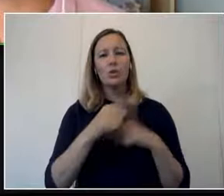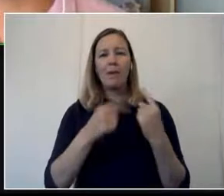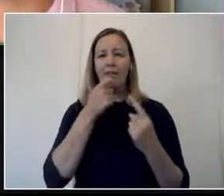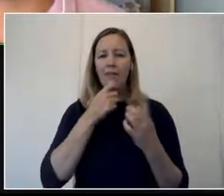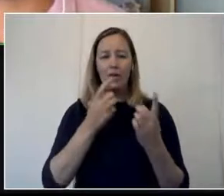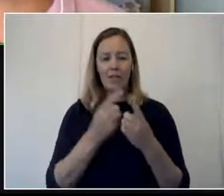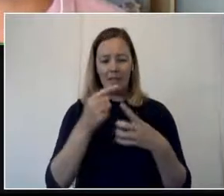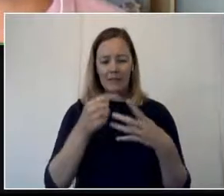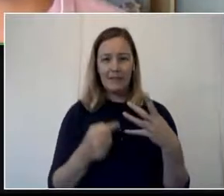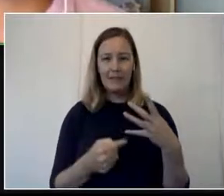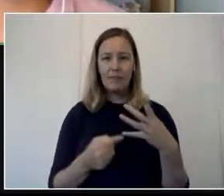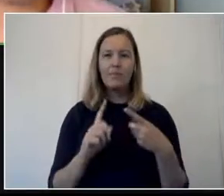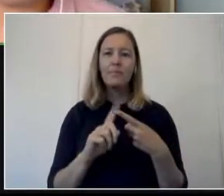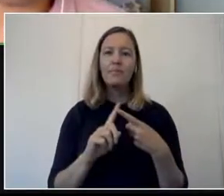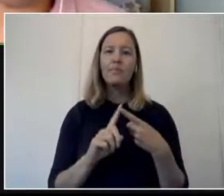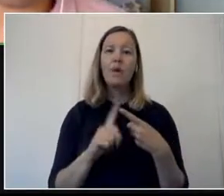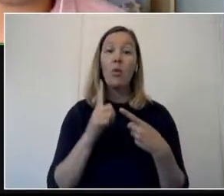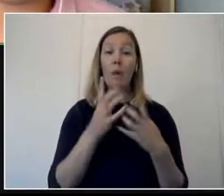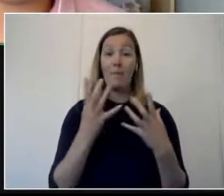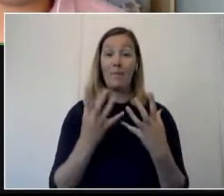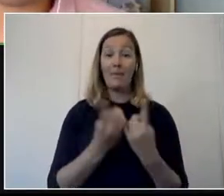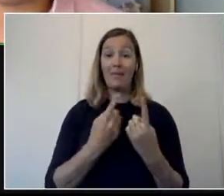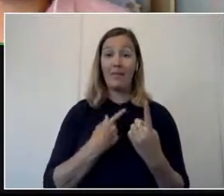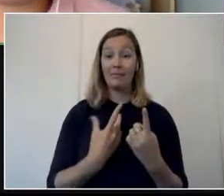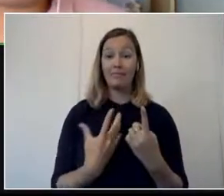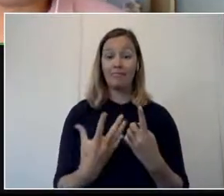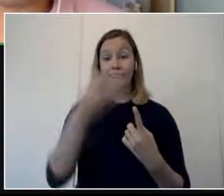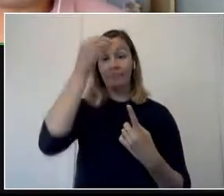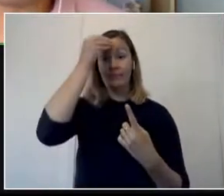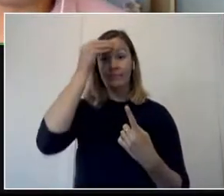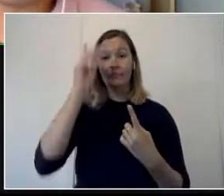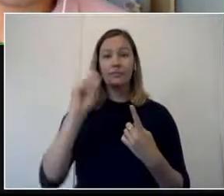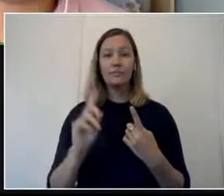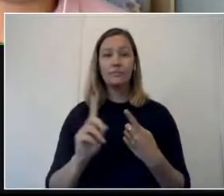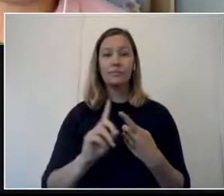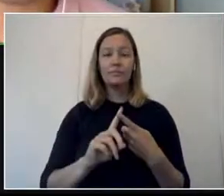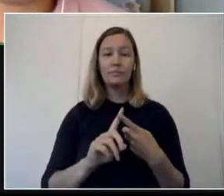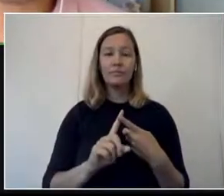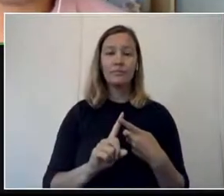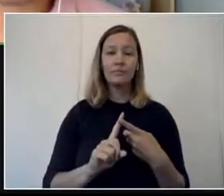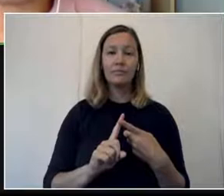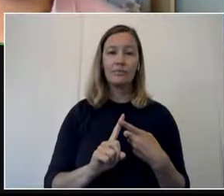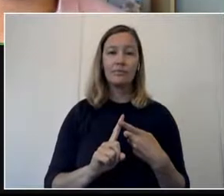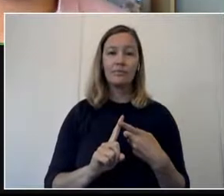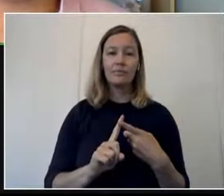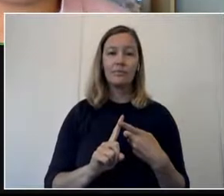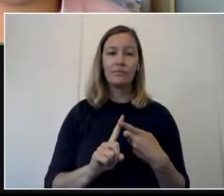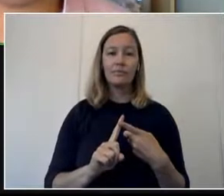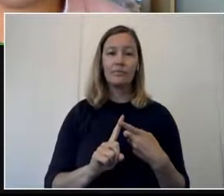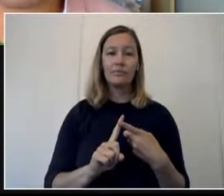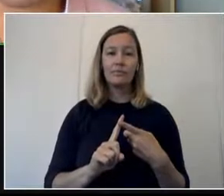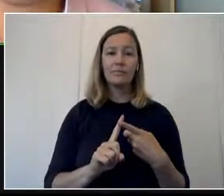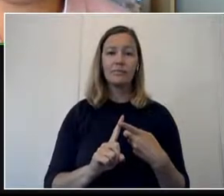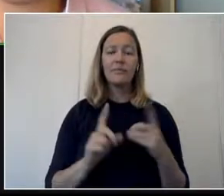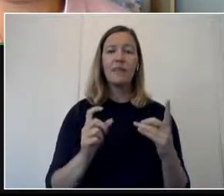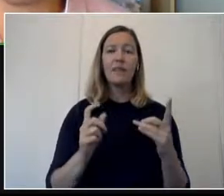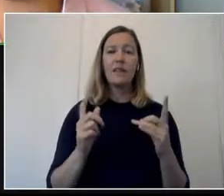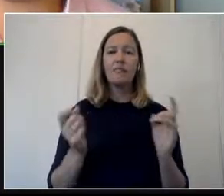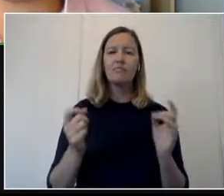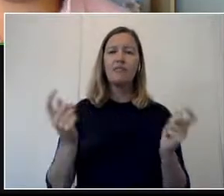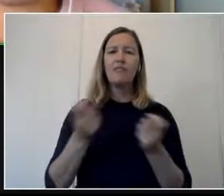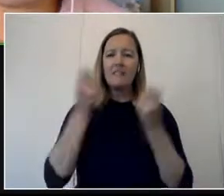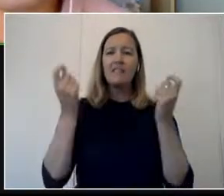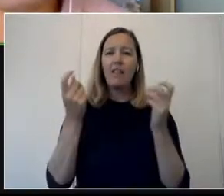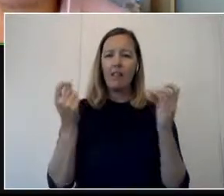big things that I've picked up from your talanoa is the importance of festivals. And I think